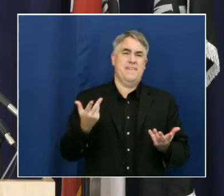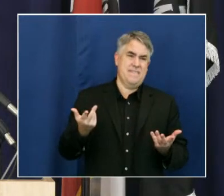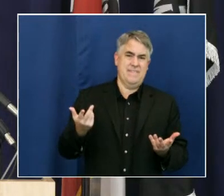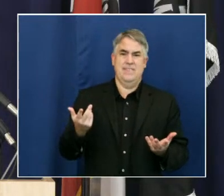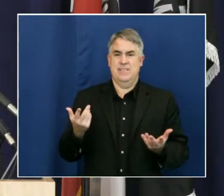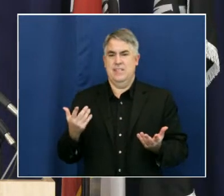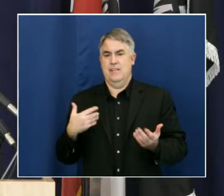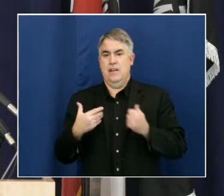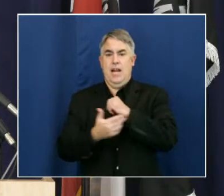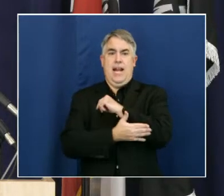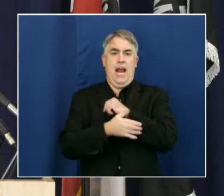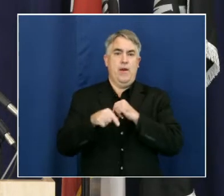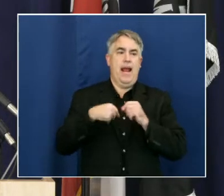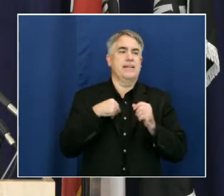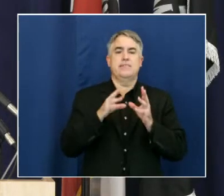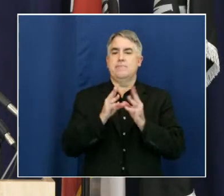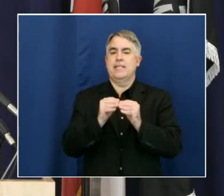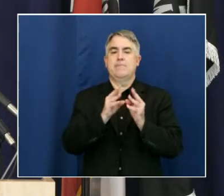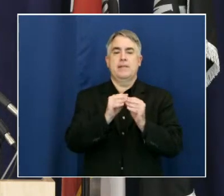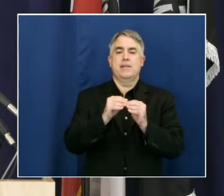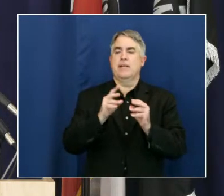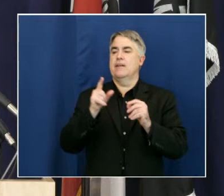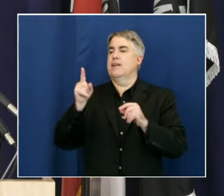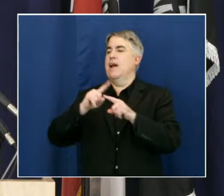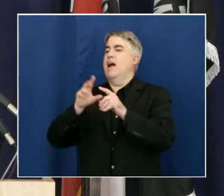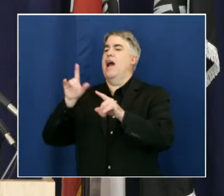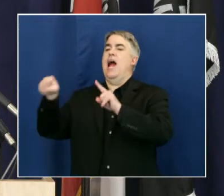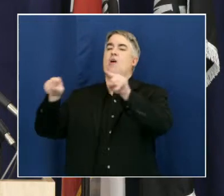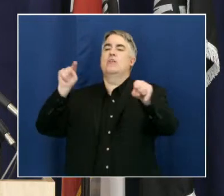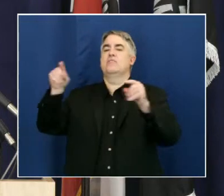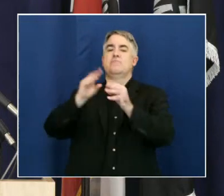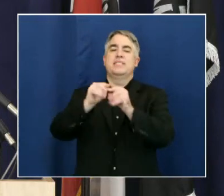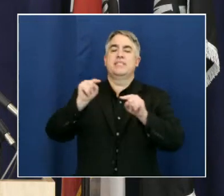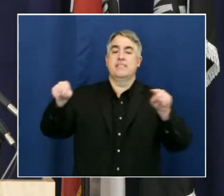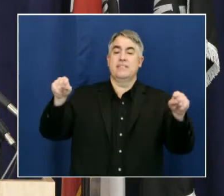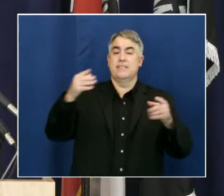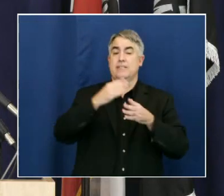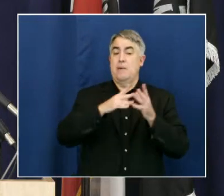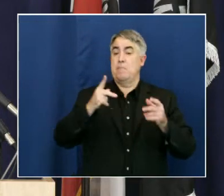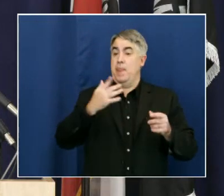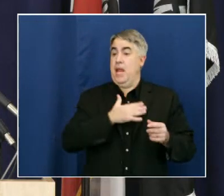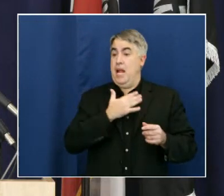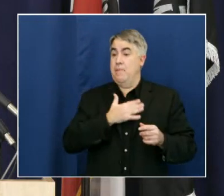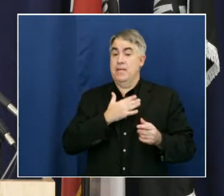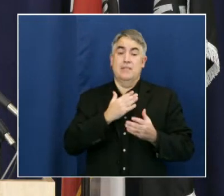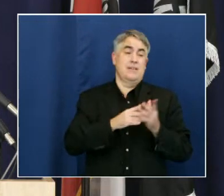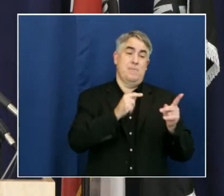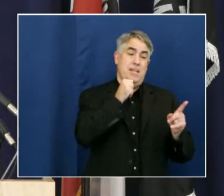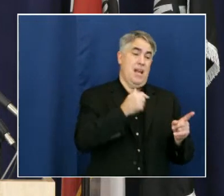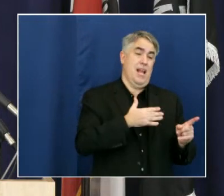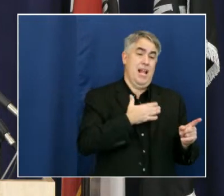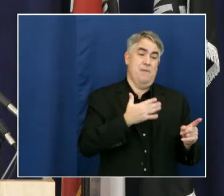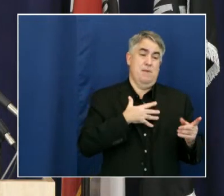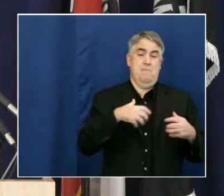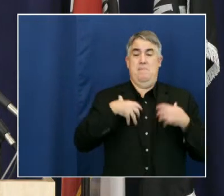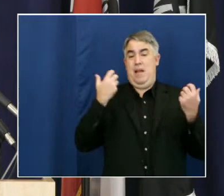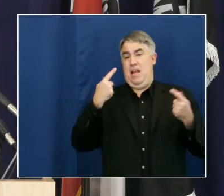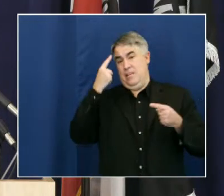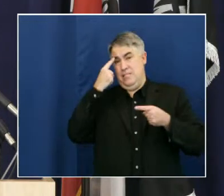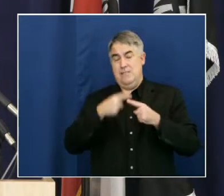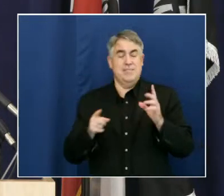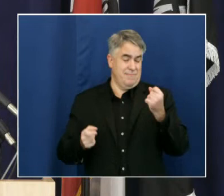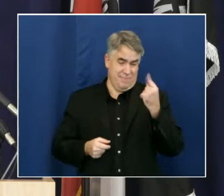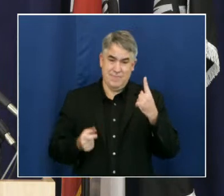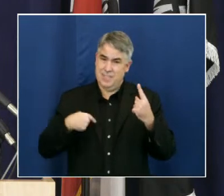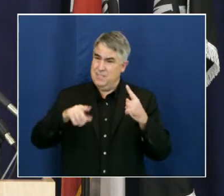and outreach meetings, and we meet with lots of groups, those who are happy, those that are upset, all the same. But again, the rules around